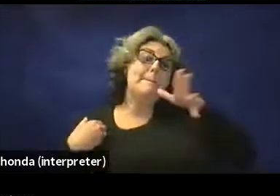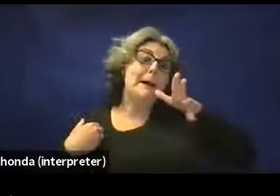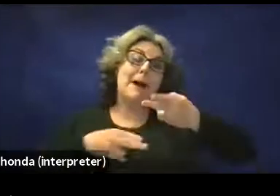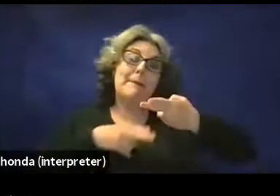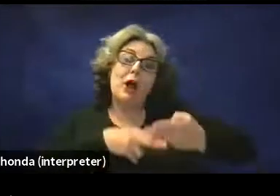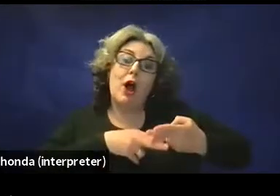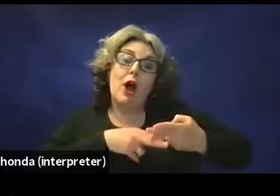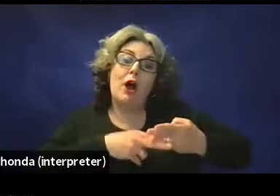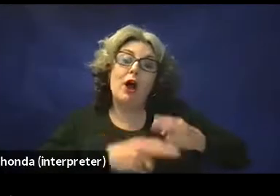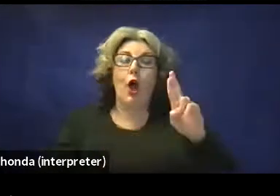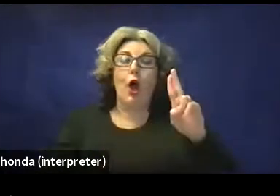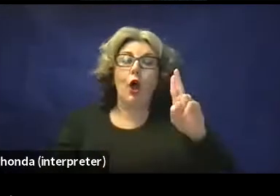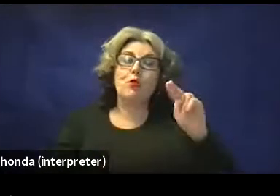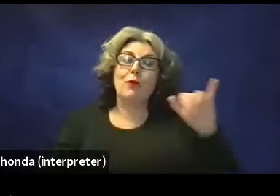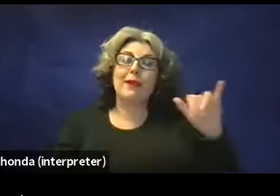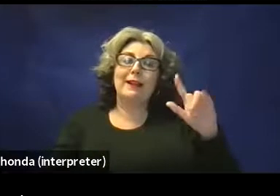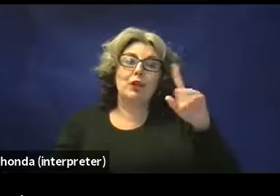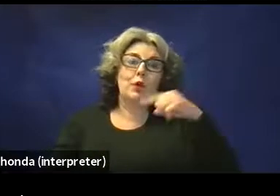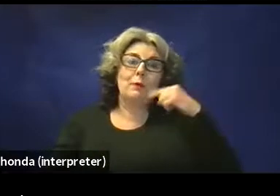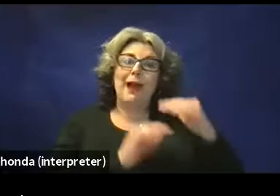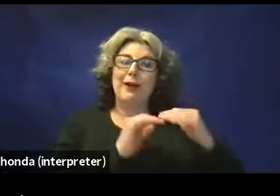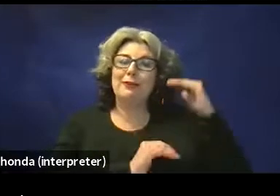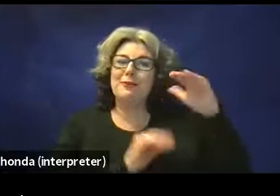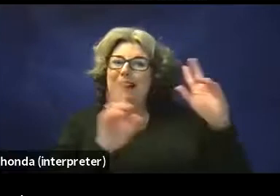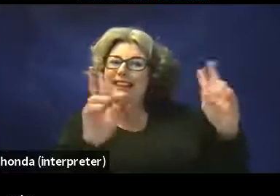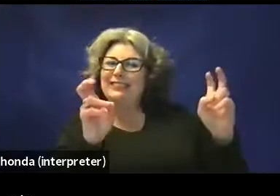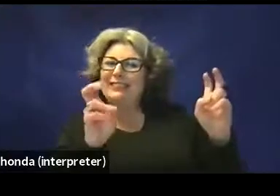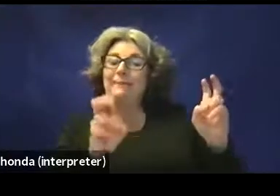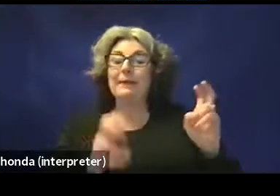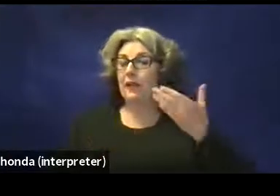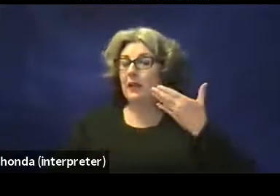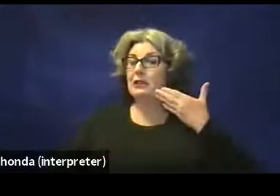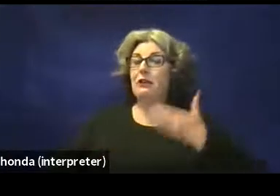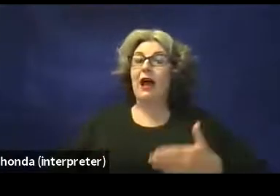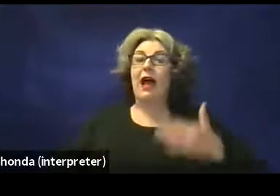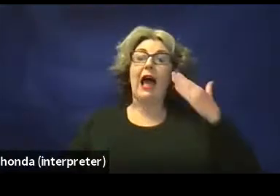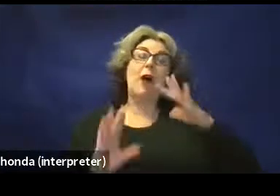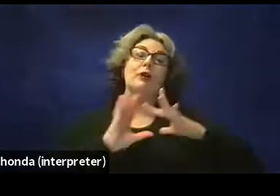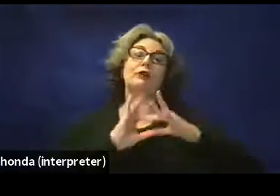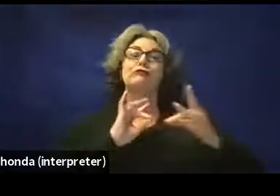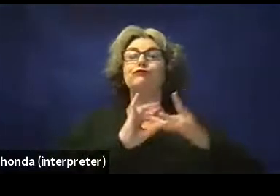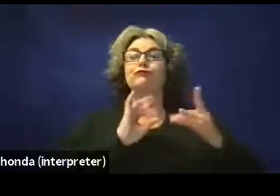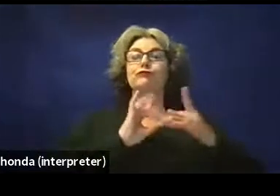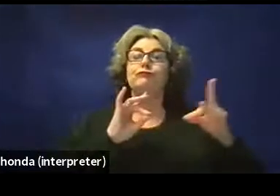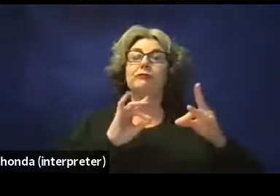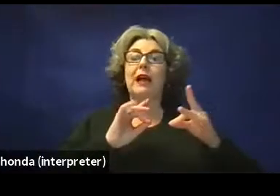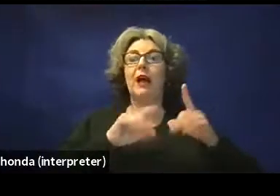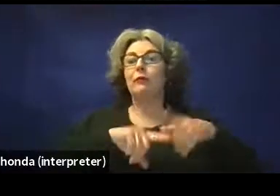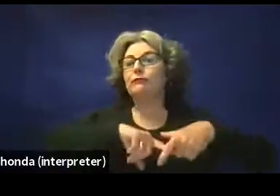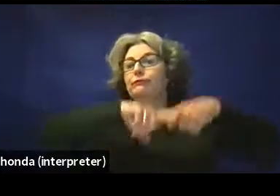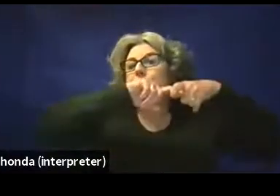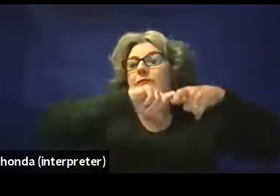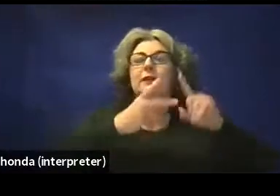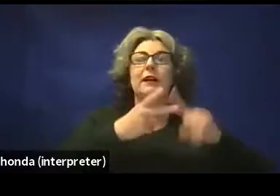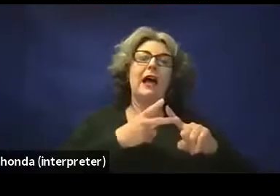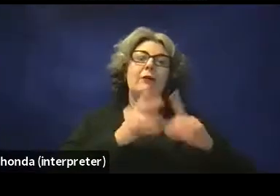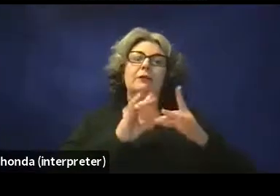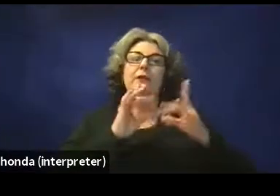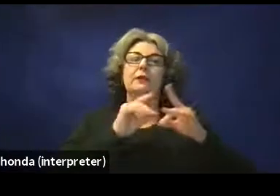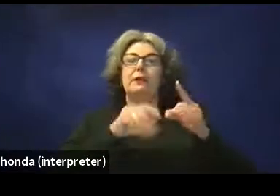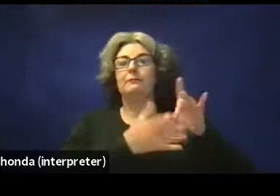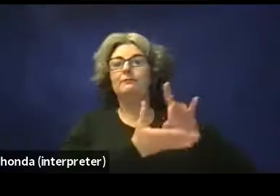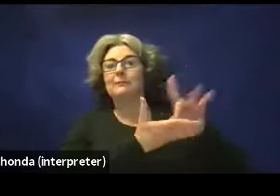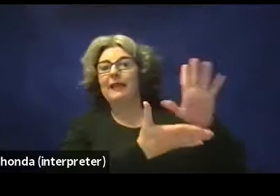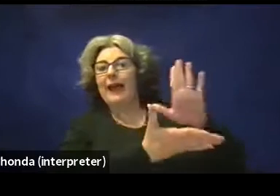called running your mouth too much, right? So I was, constantly in detention and constantly put out of